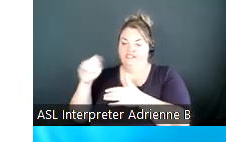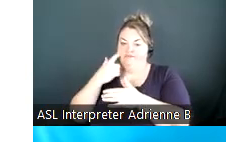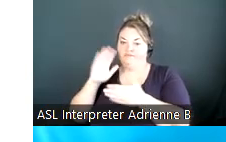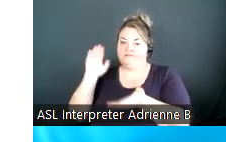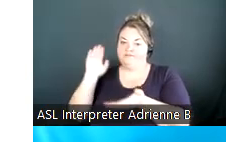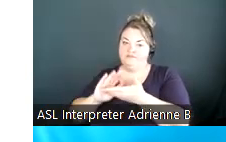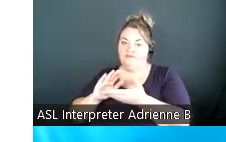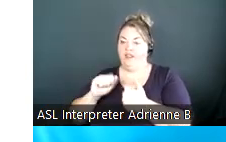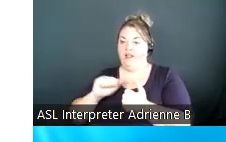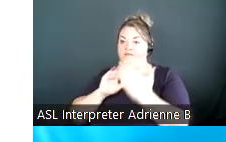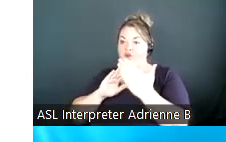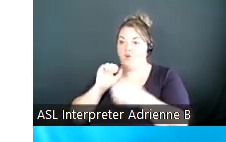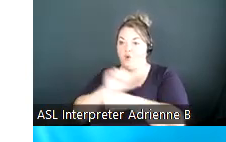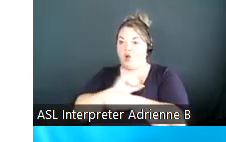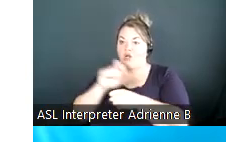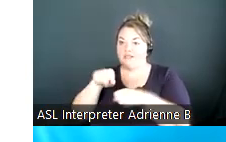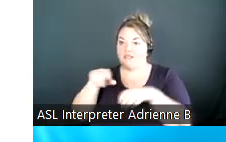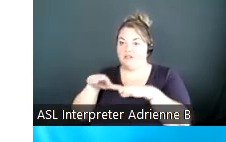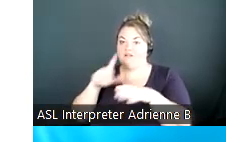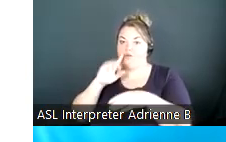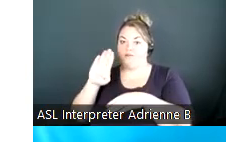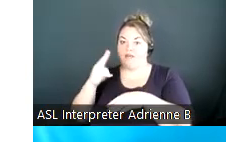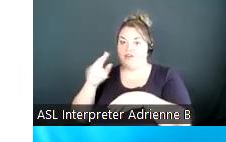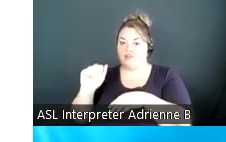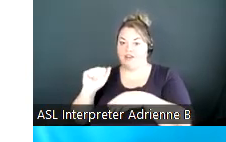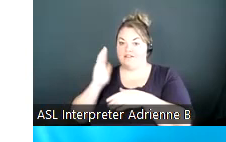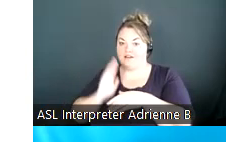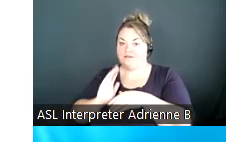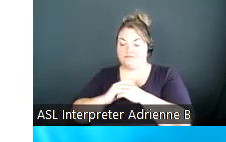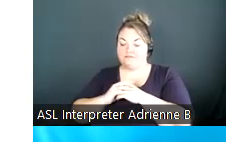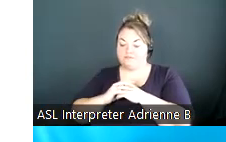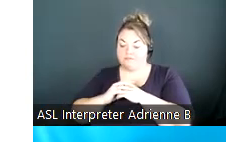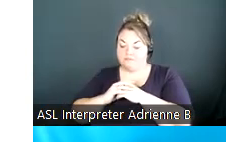upfront work needing to be done on the BHA's side.